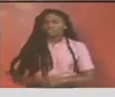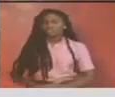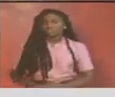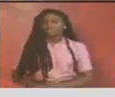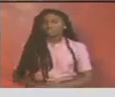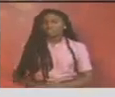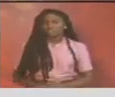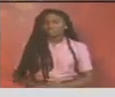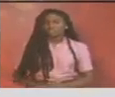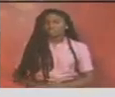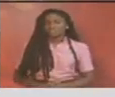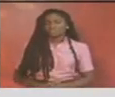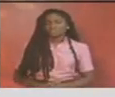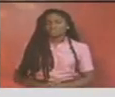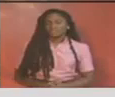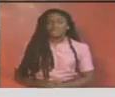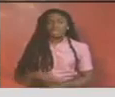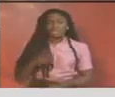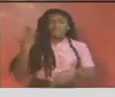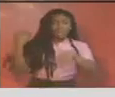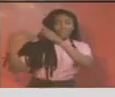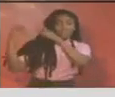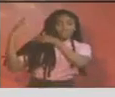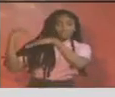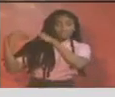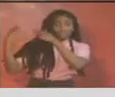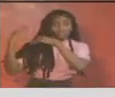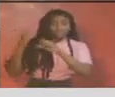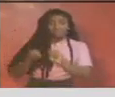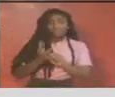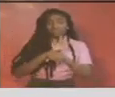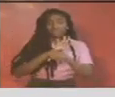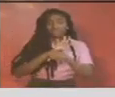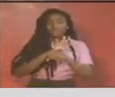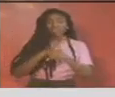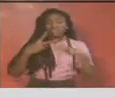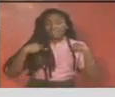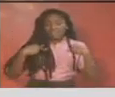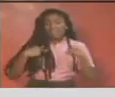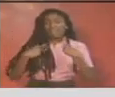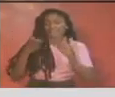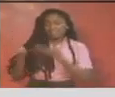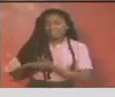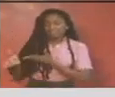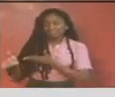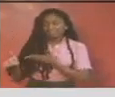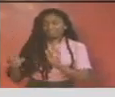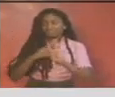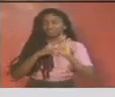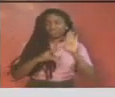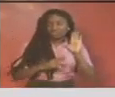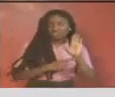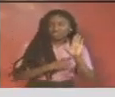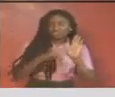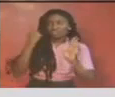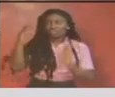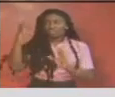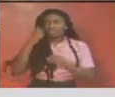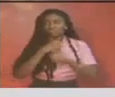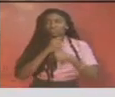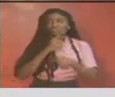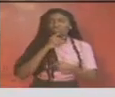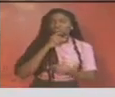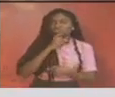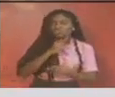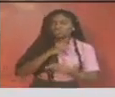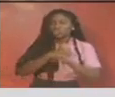pathway. It wasn't initiated for COVID-19. This pathway was already in place for previous outbreaks like Ebola, because it would